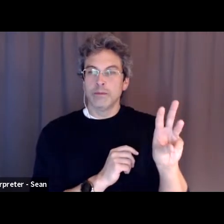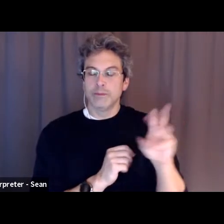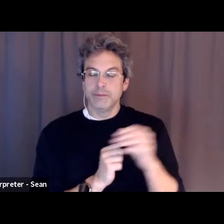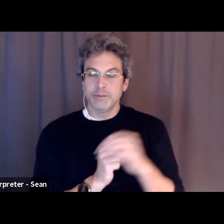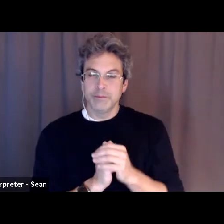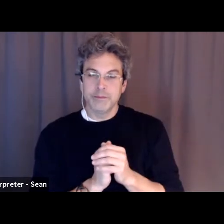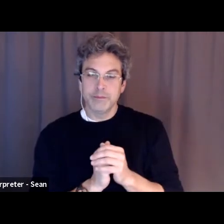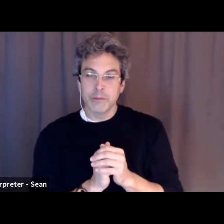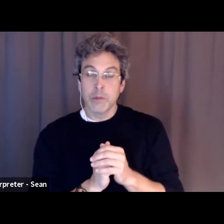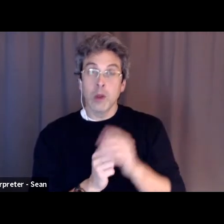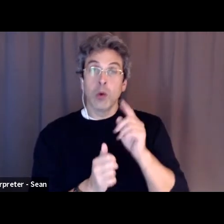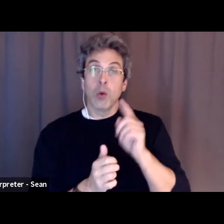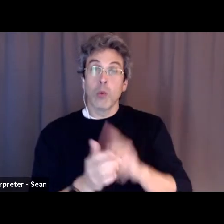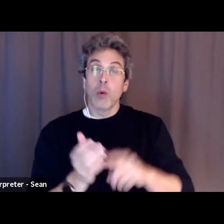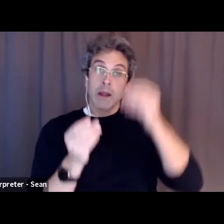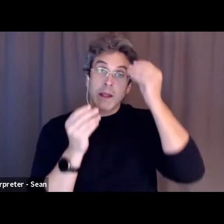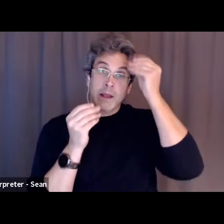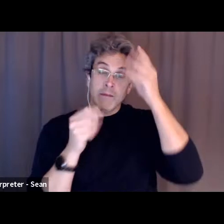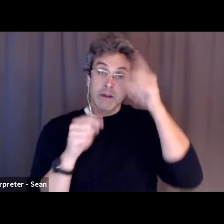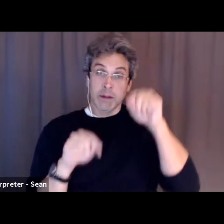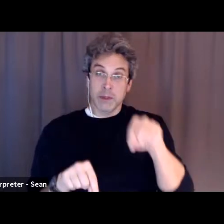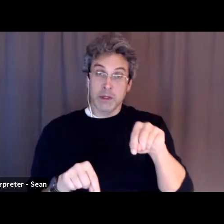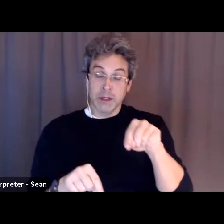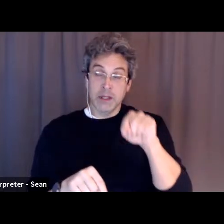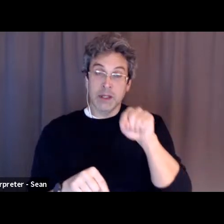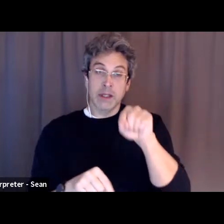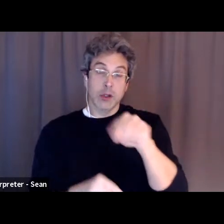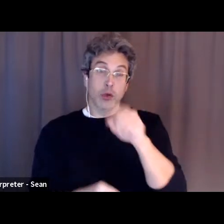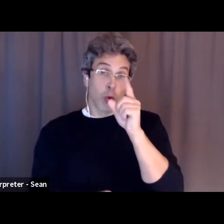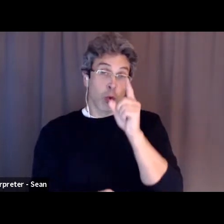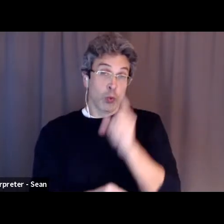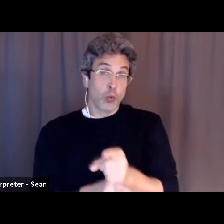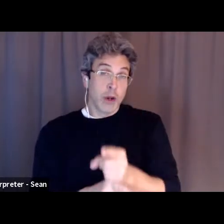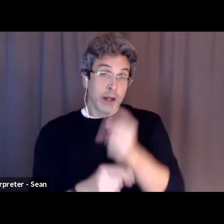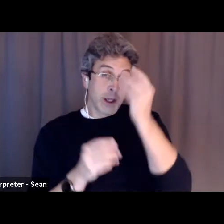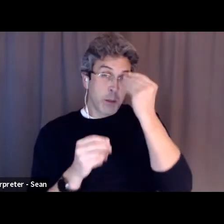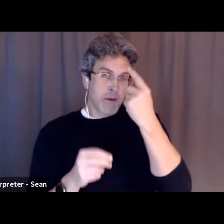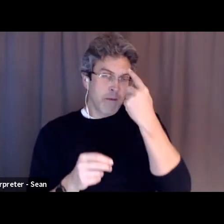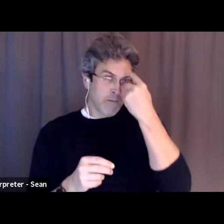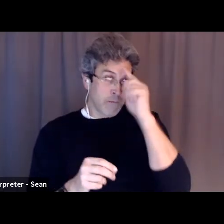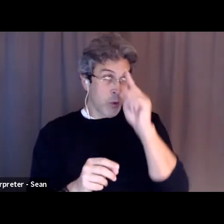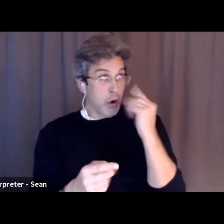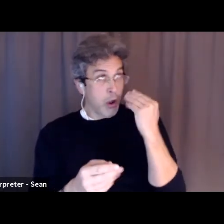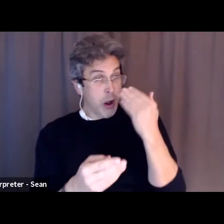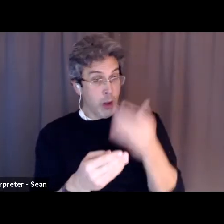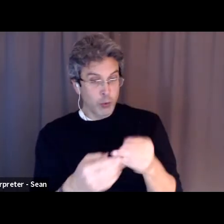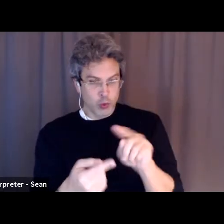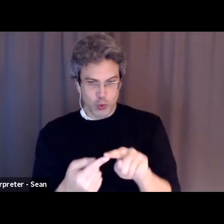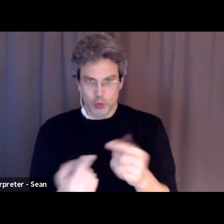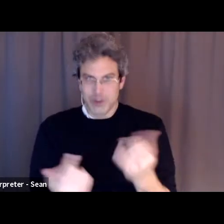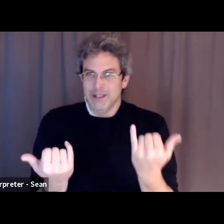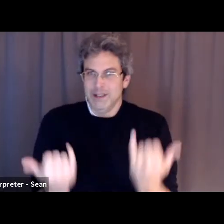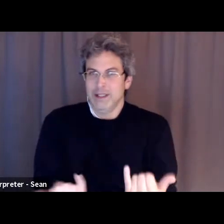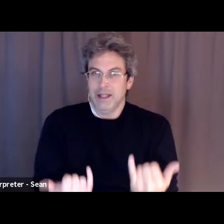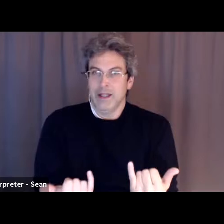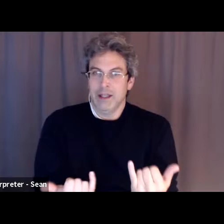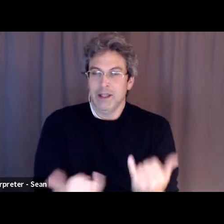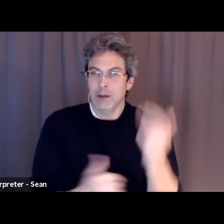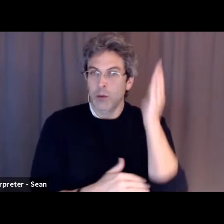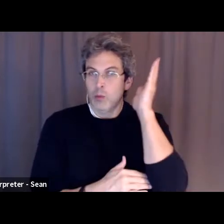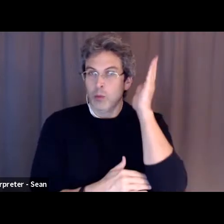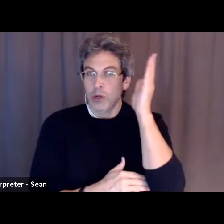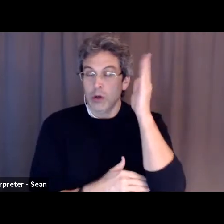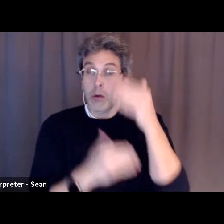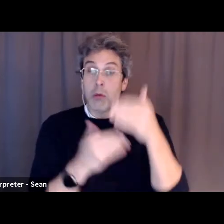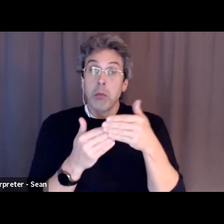this recording is accurate as of the day of the presentation and may change rapidly